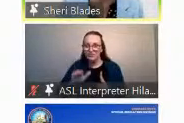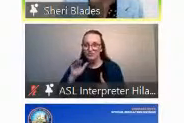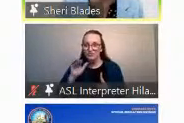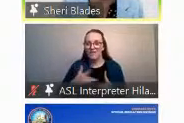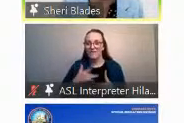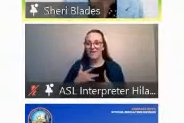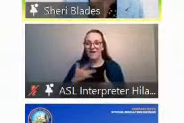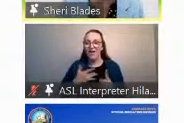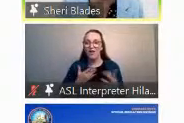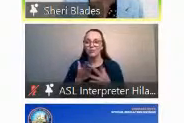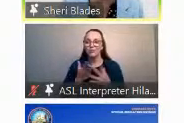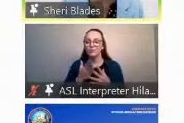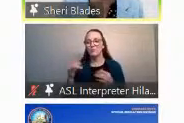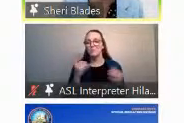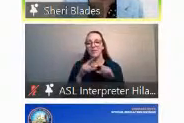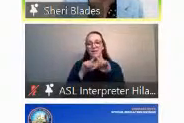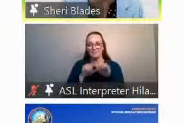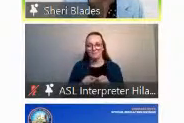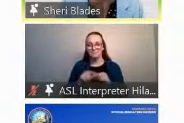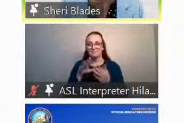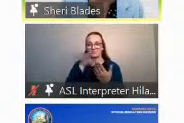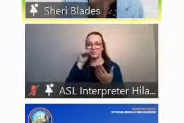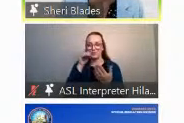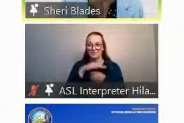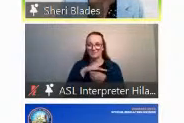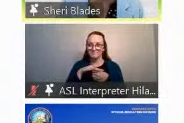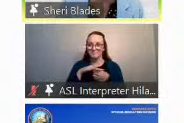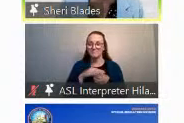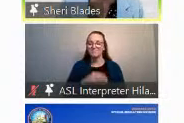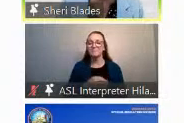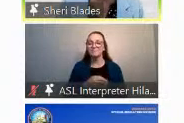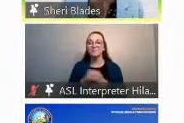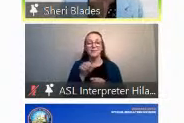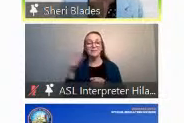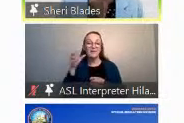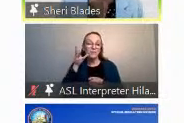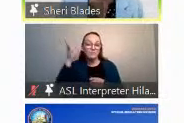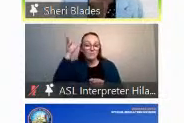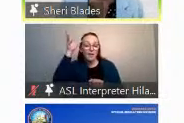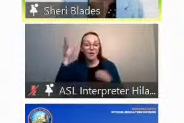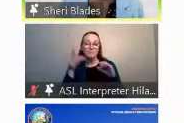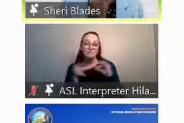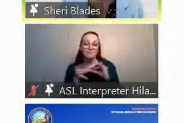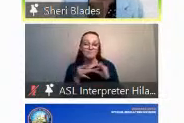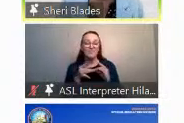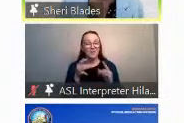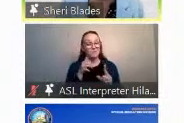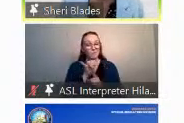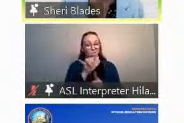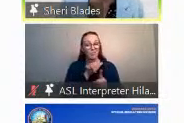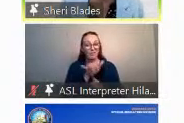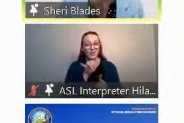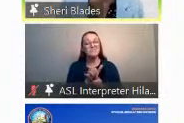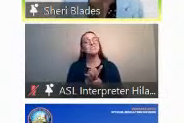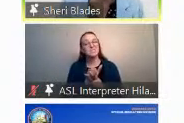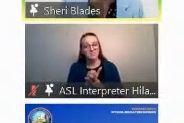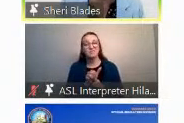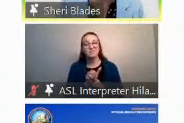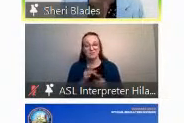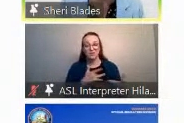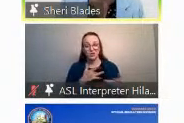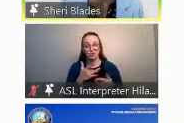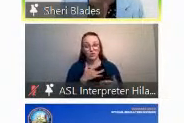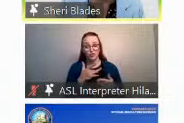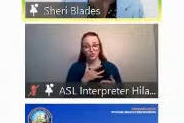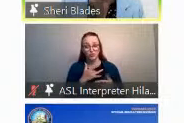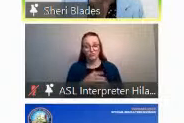learning environment. Another Latino parent commented that bullying was a concern for them. So